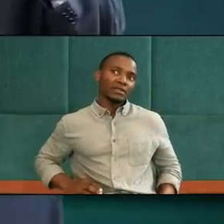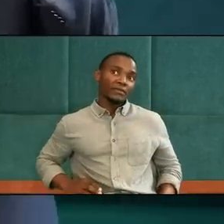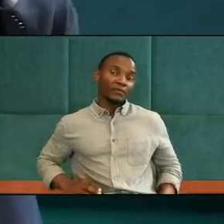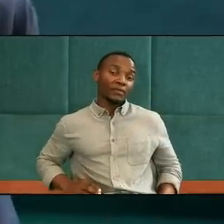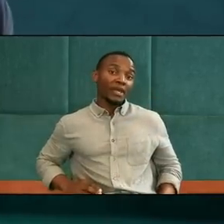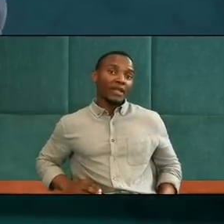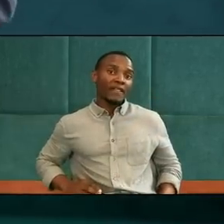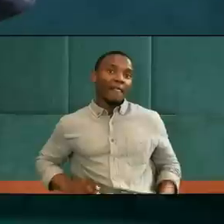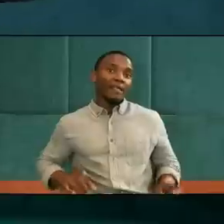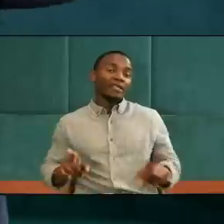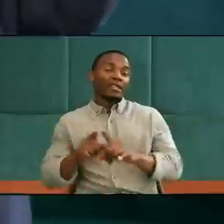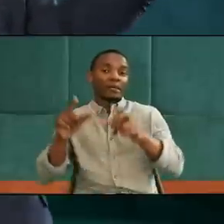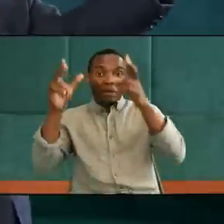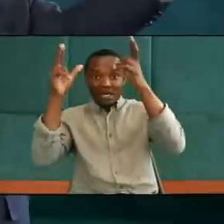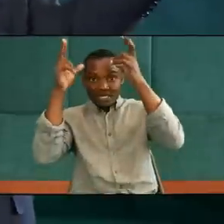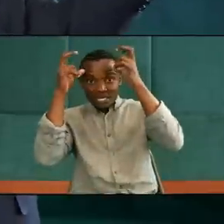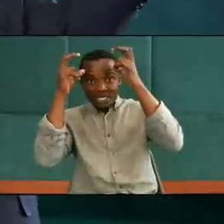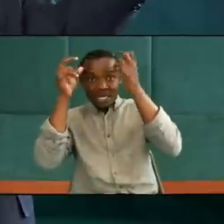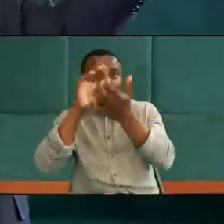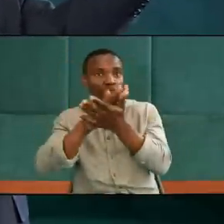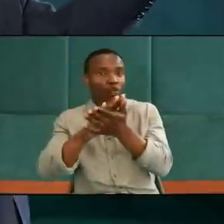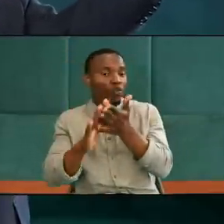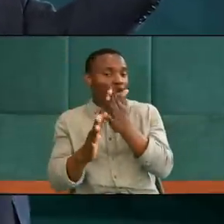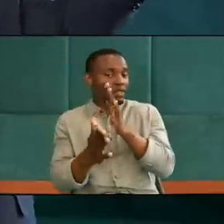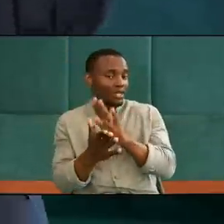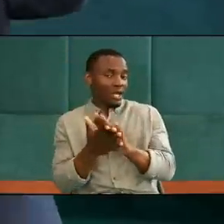And so Satan,